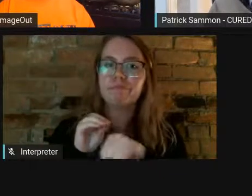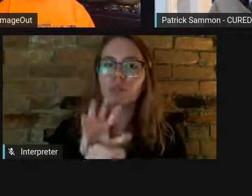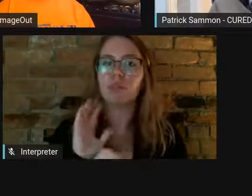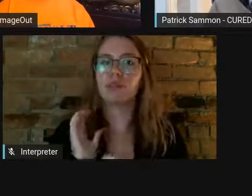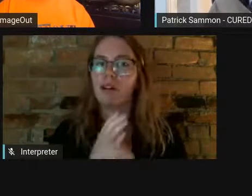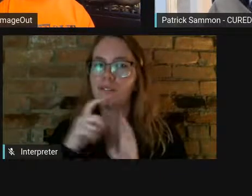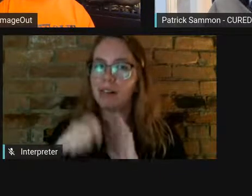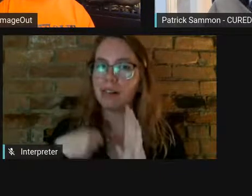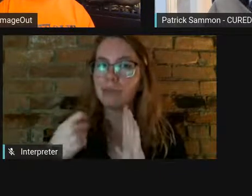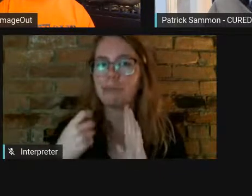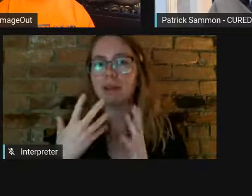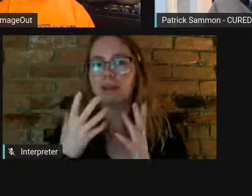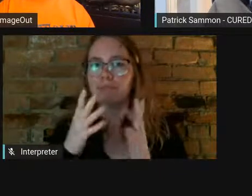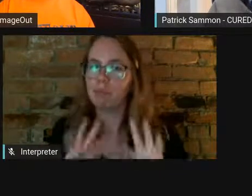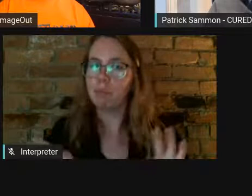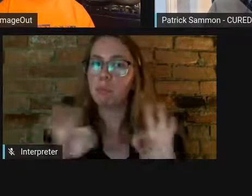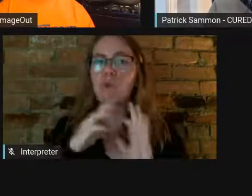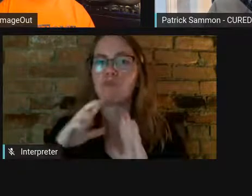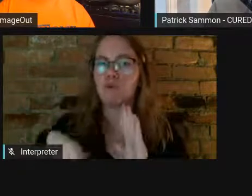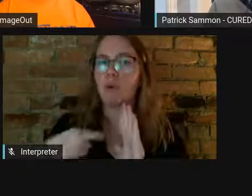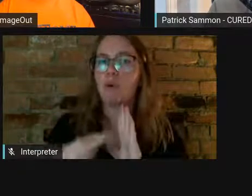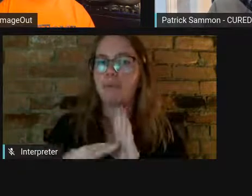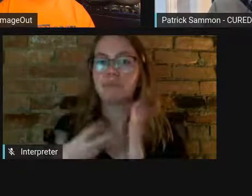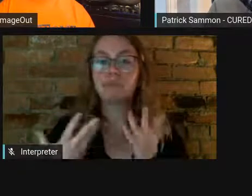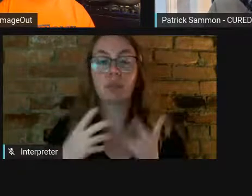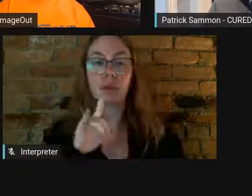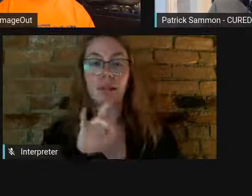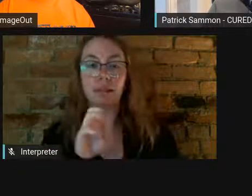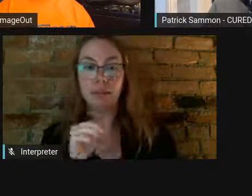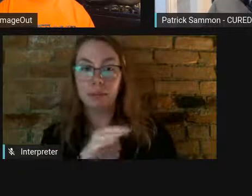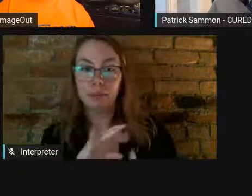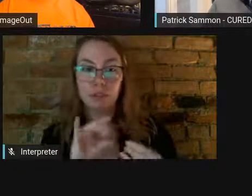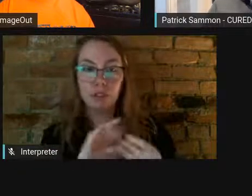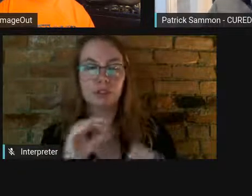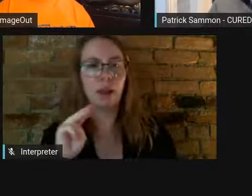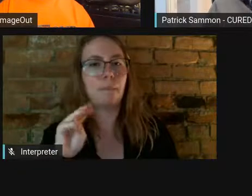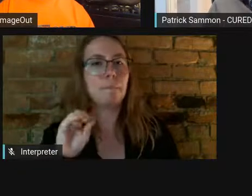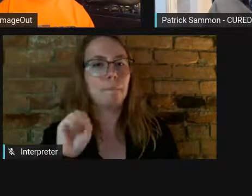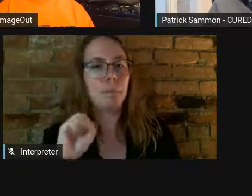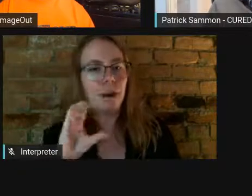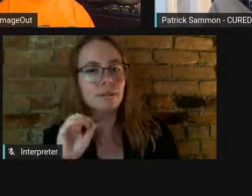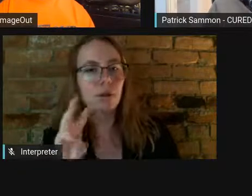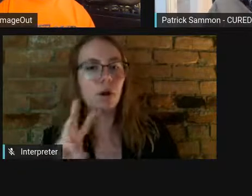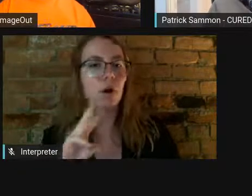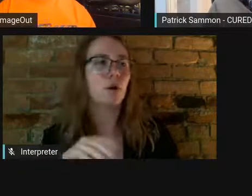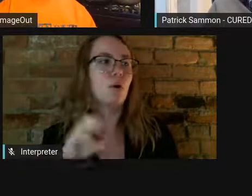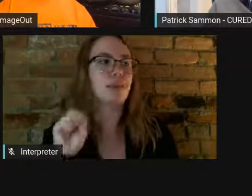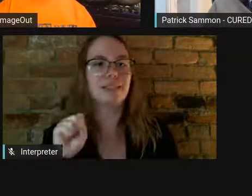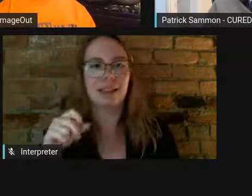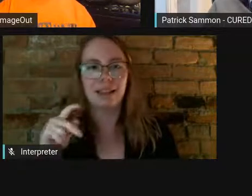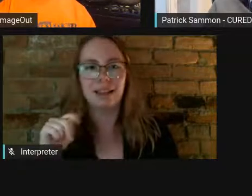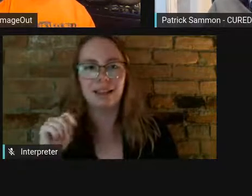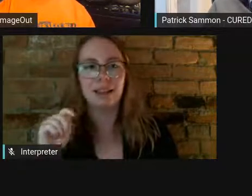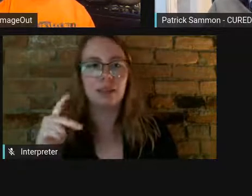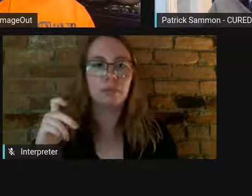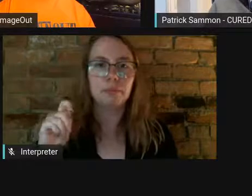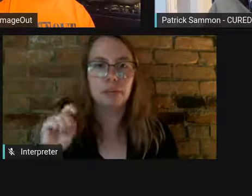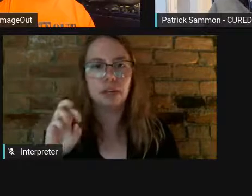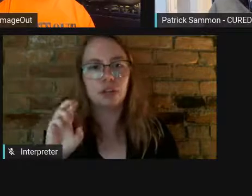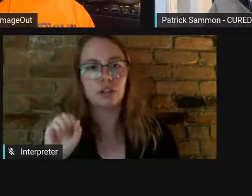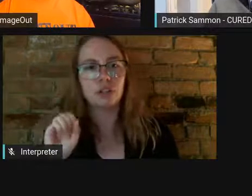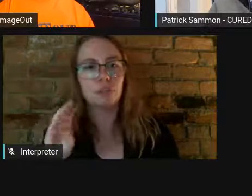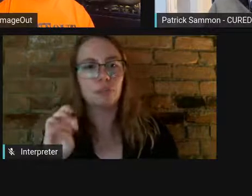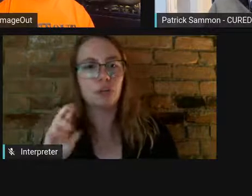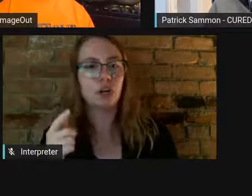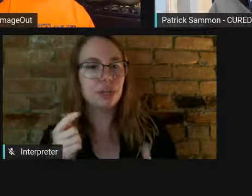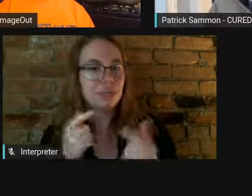And, you know, as Liam mentioned, St. Petersburg and Moscow, they are the metropolitan cities that are very close to Europe. So that's kind of what the world sees